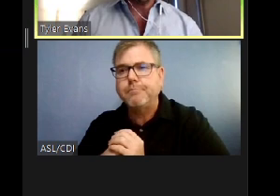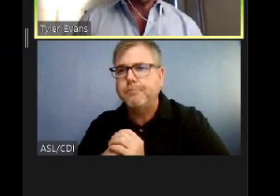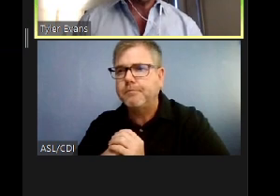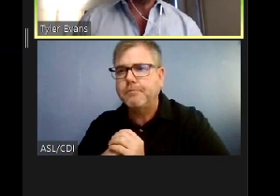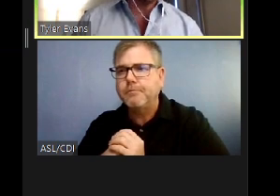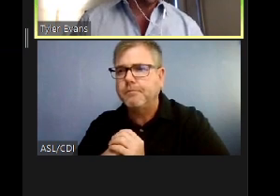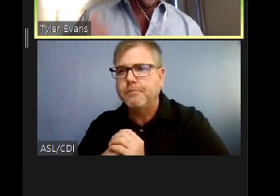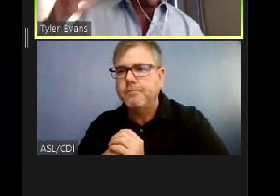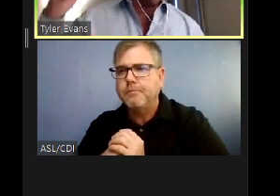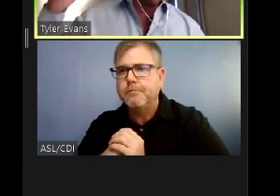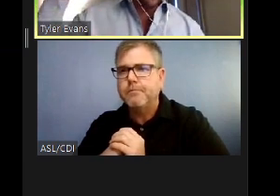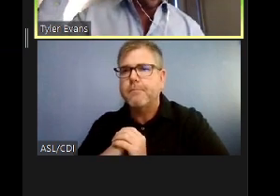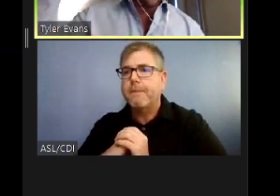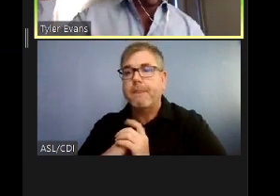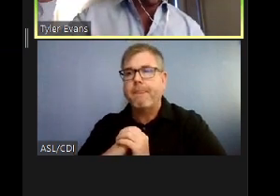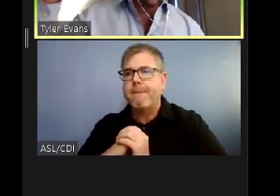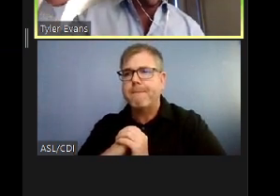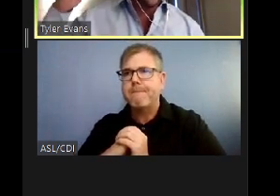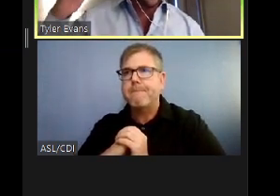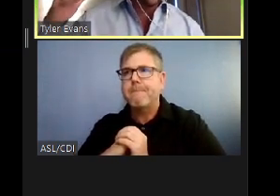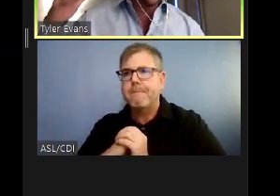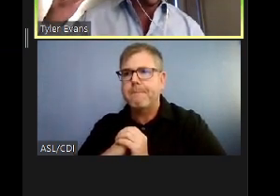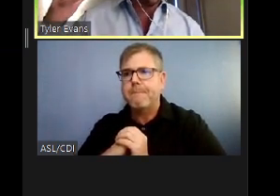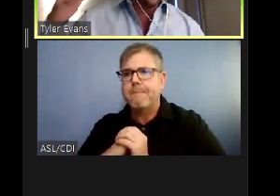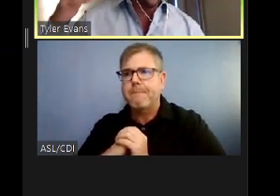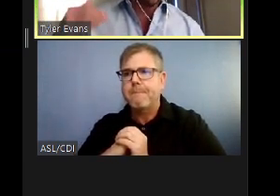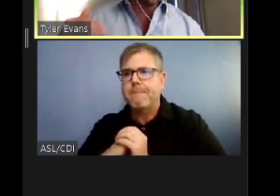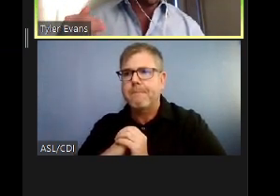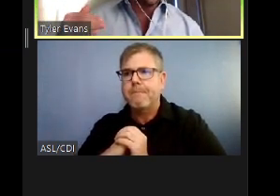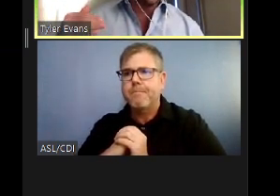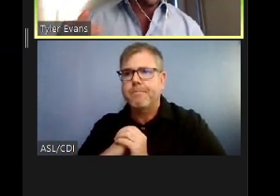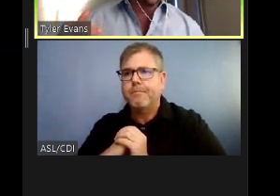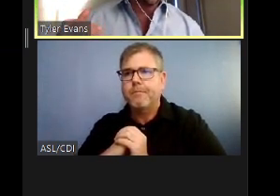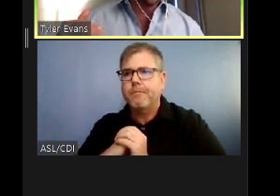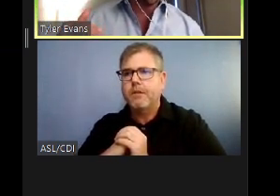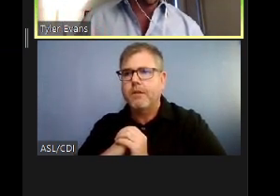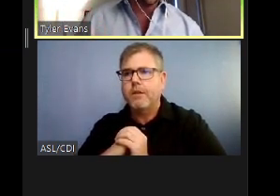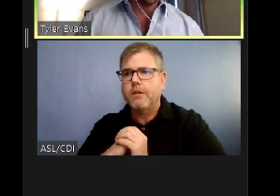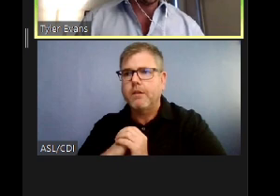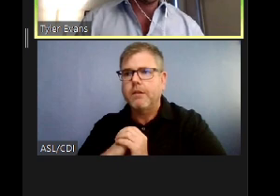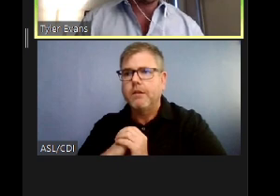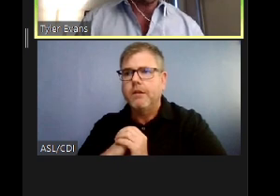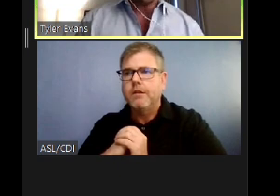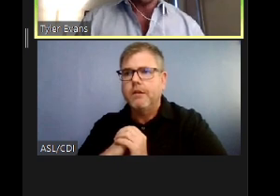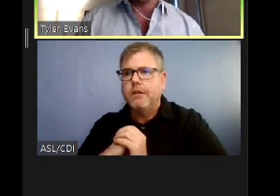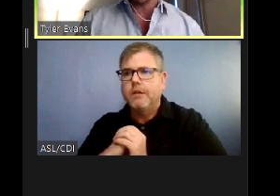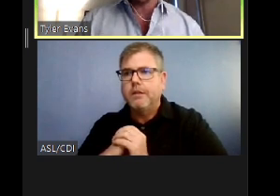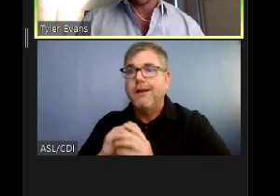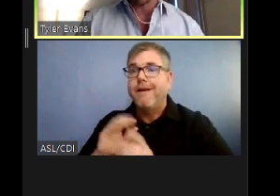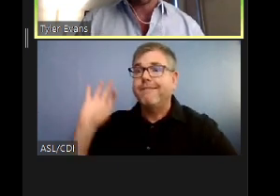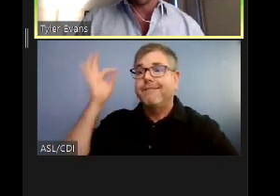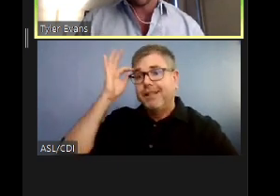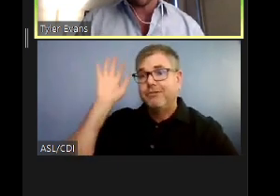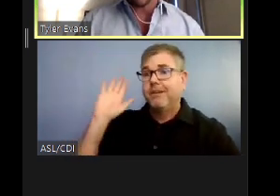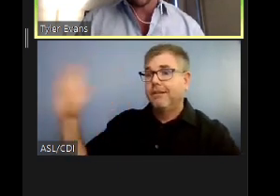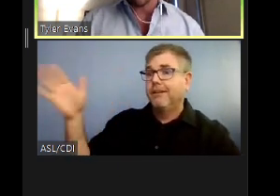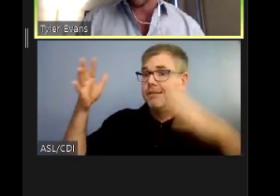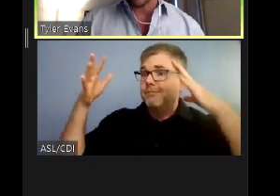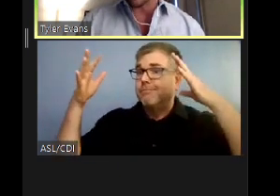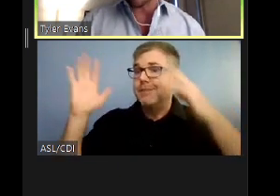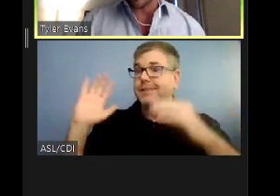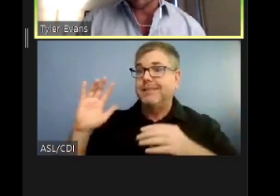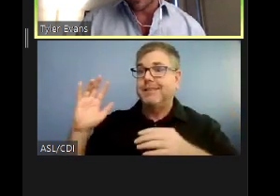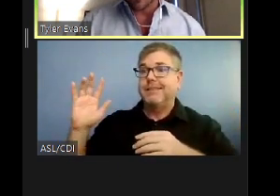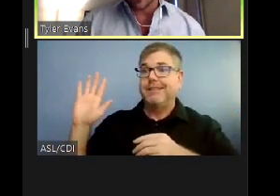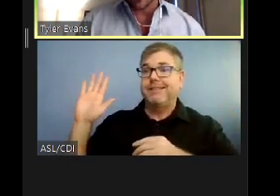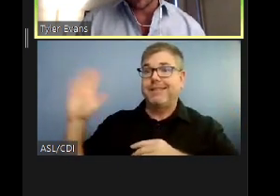So, again, it goes from the federal to the state to the local health level, and a lot of what we're doing is we're really